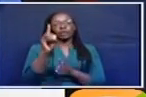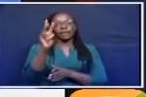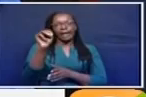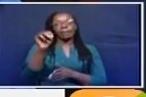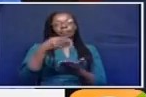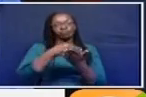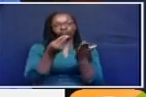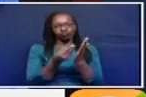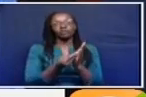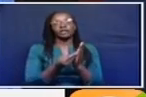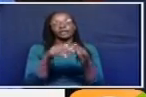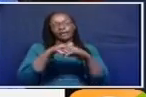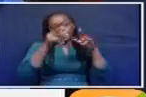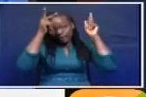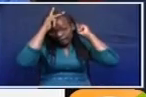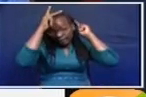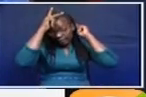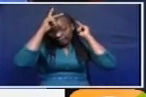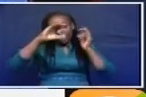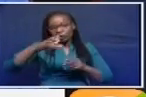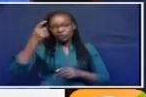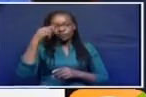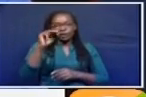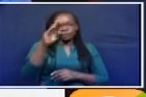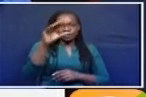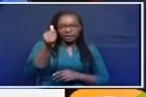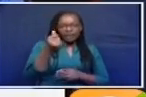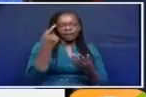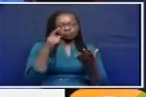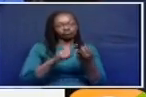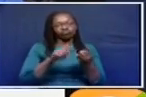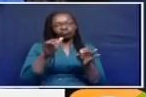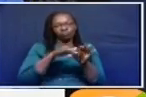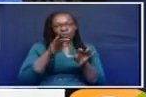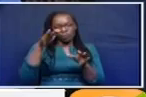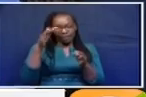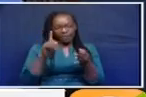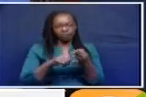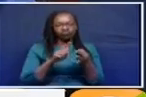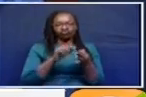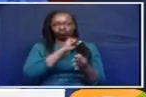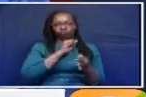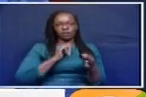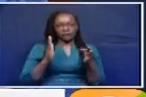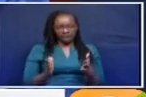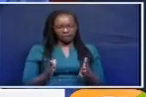flag in Kakamega County for MCA, for Member of Parliament, for Senator, and